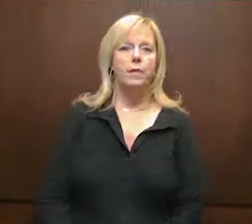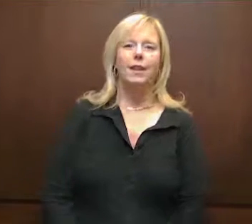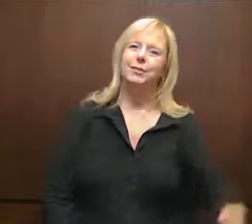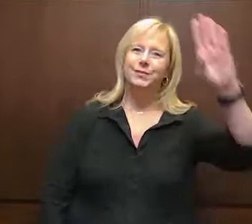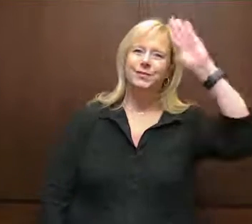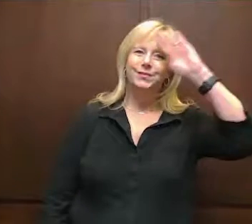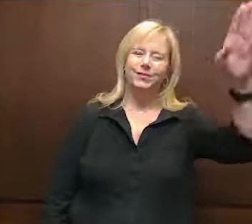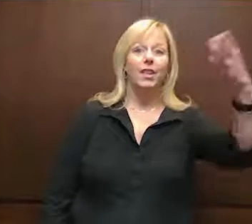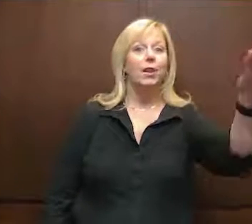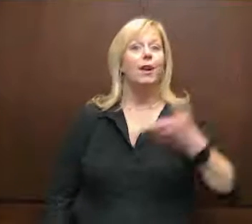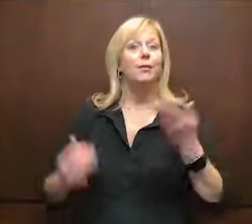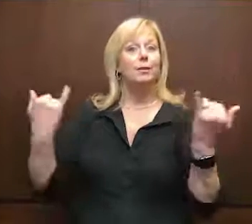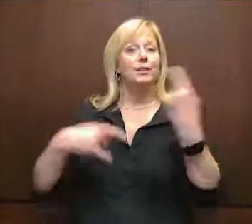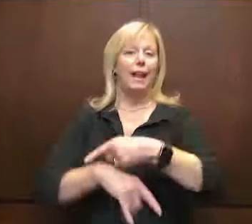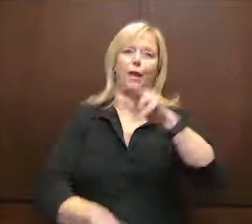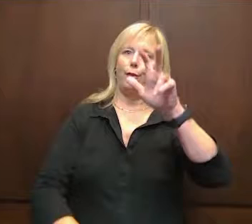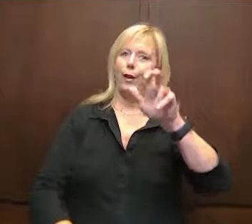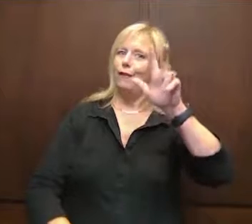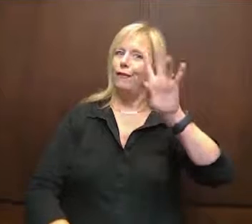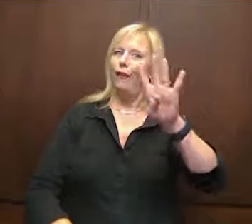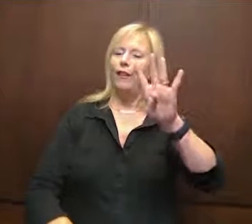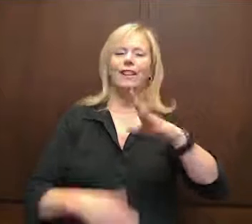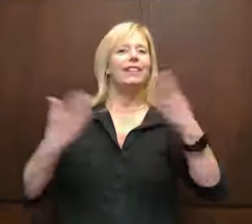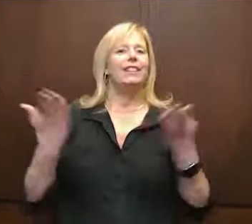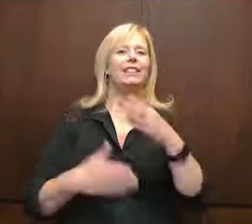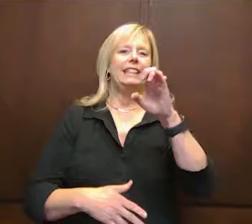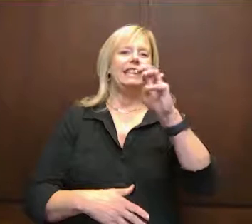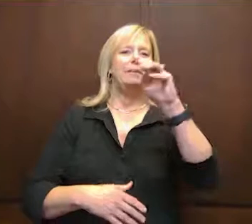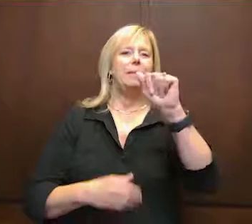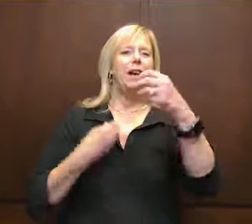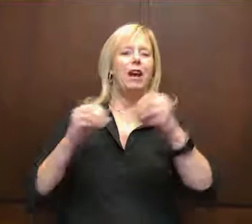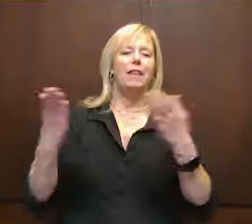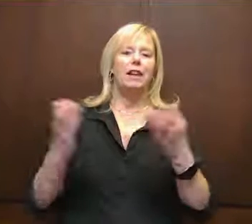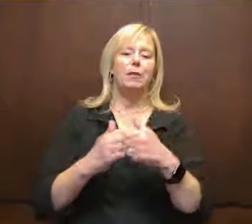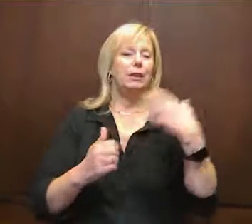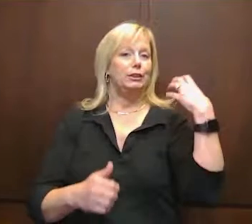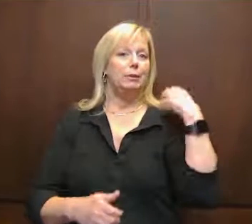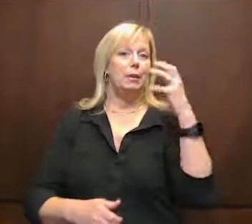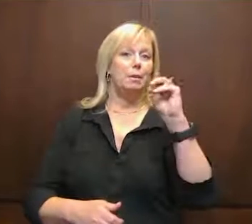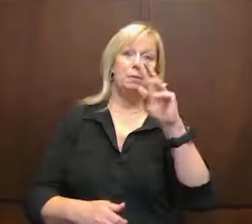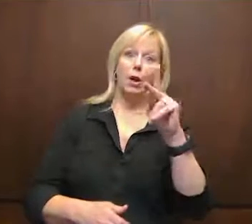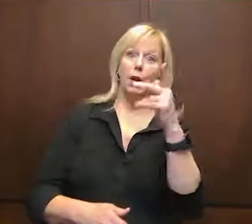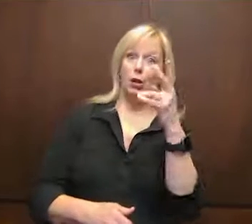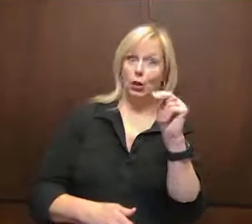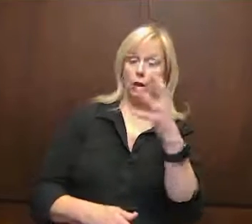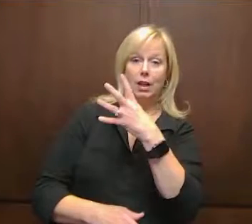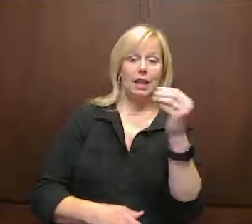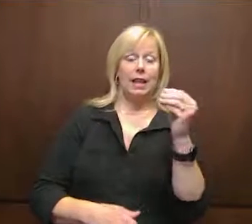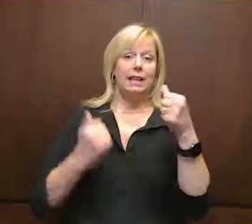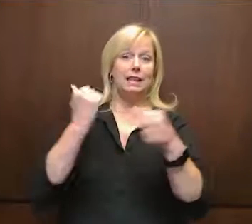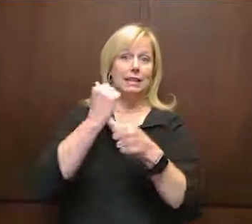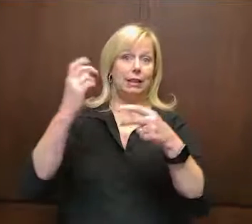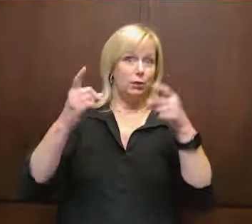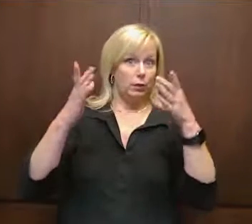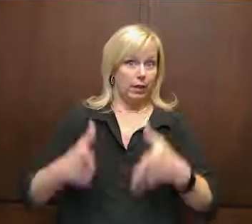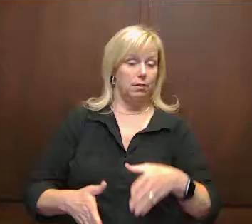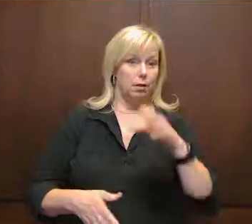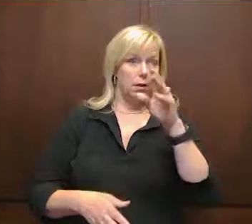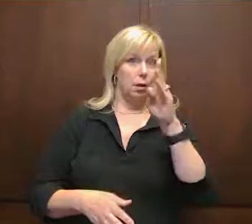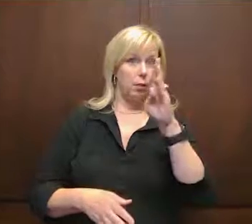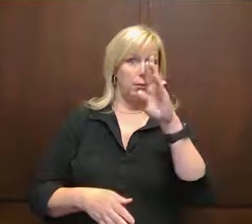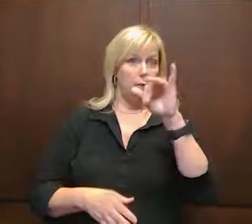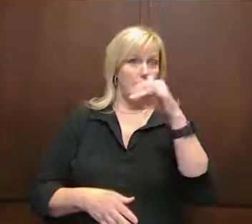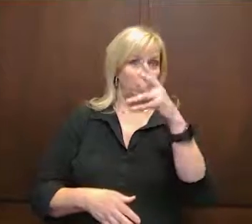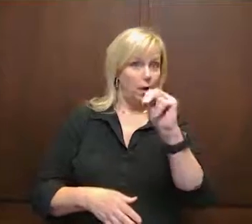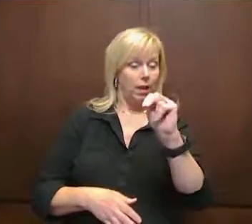Good afternoon. Welcome to day 304 at the EMA office, where I'm joined with Chairman Mark Kern and Assistant Director Brian Whitaker. Brian,